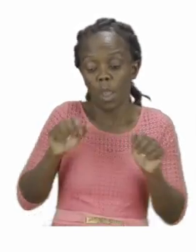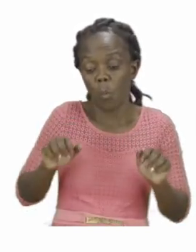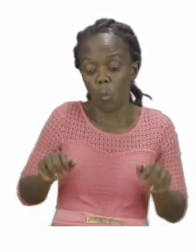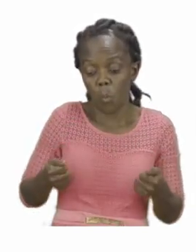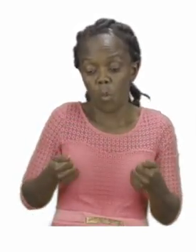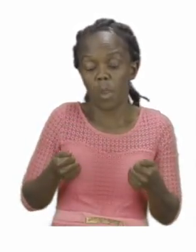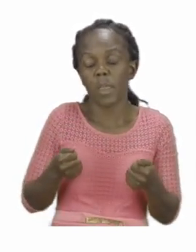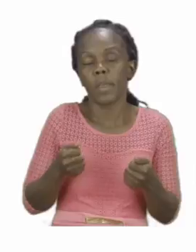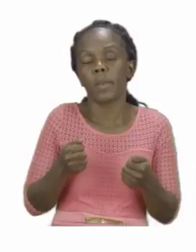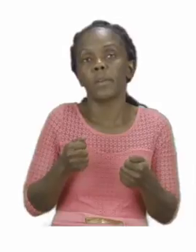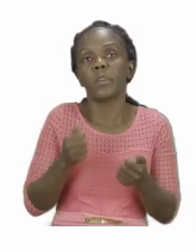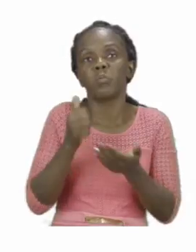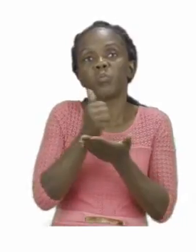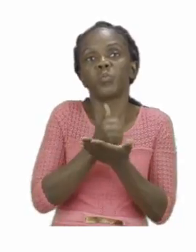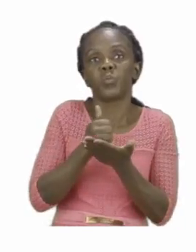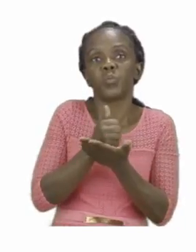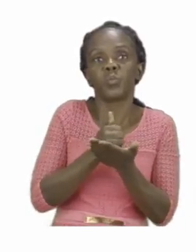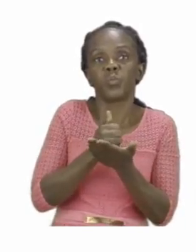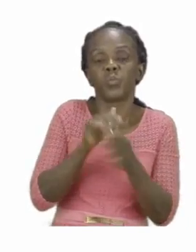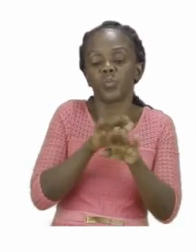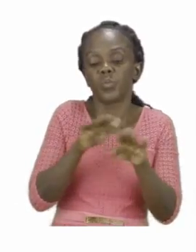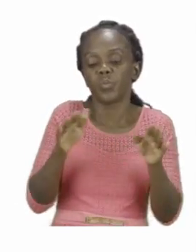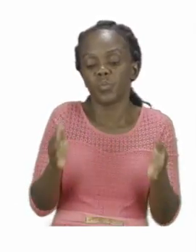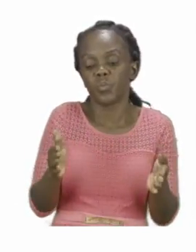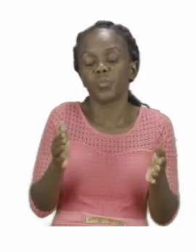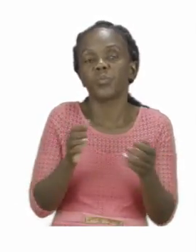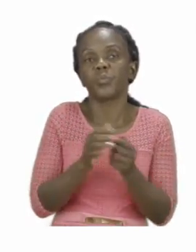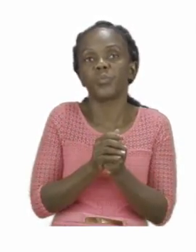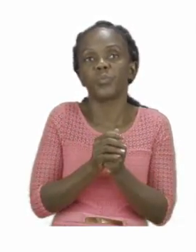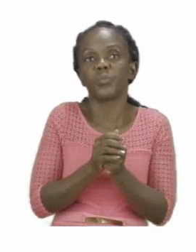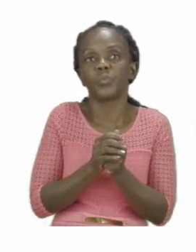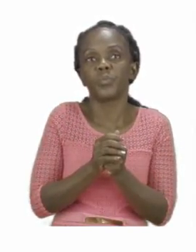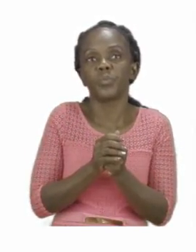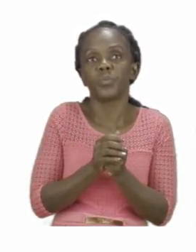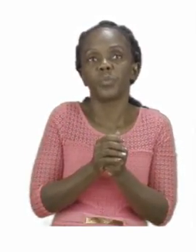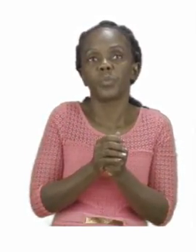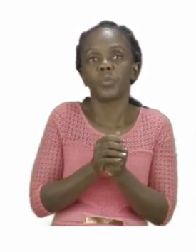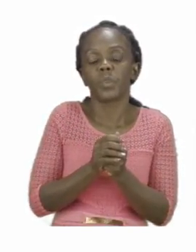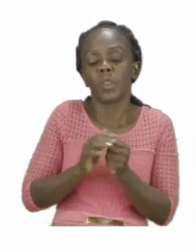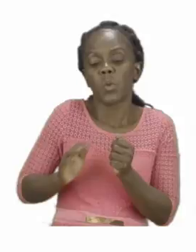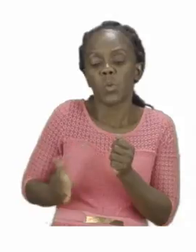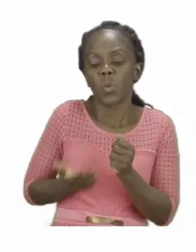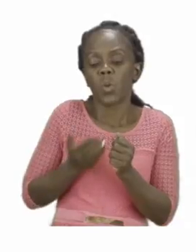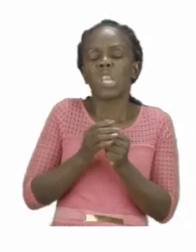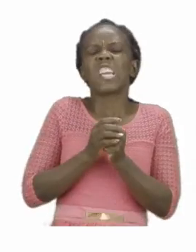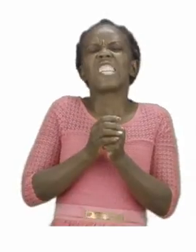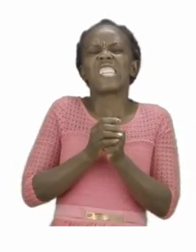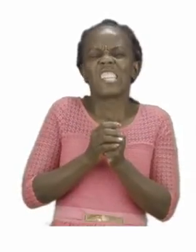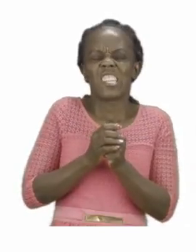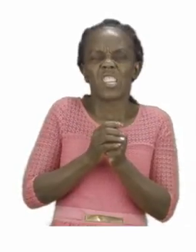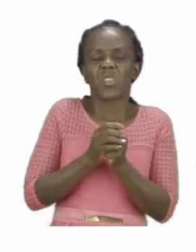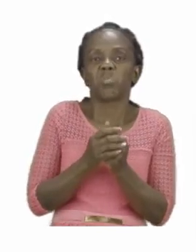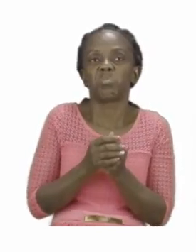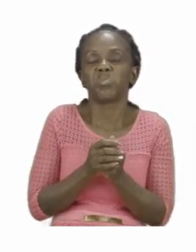sneeze. Oh no! Maybe some dust got into his nose. Poor boy. And this family